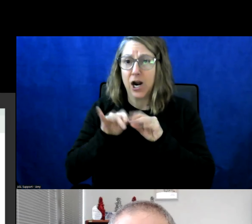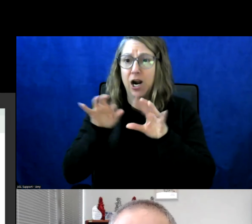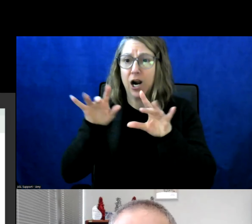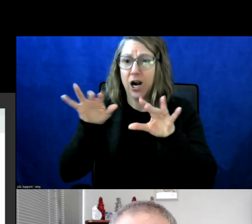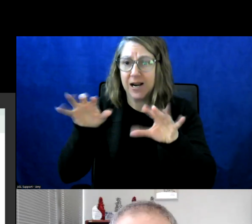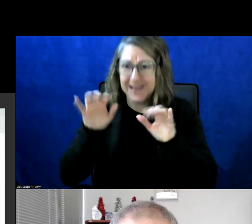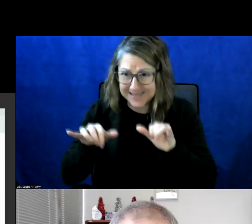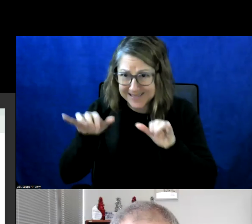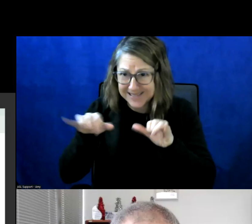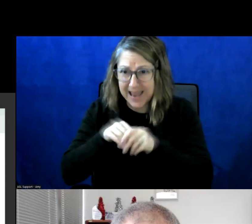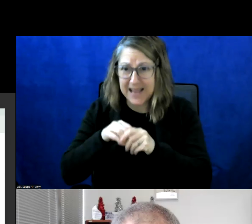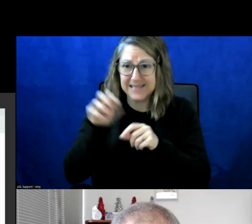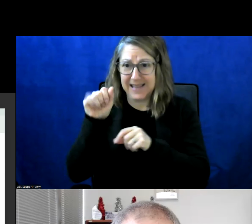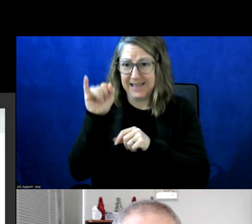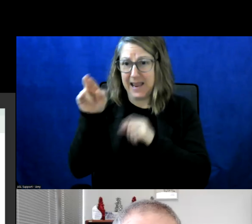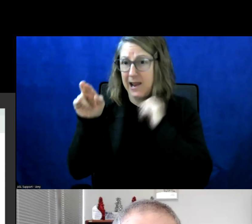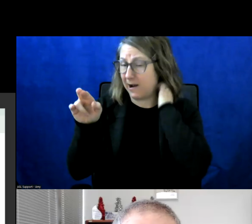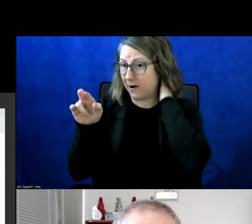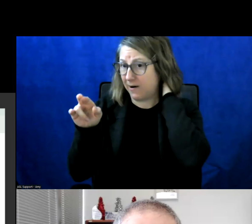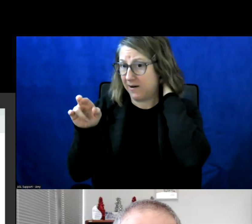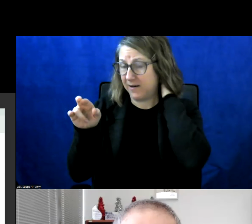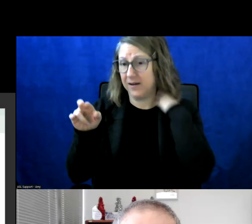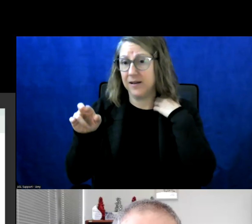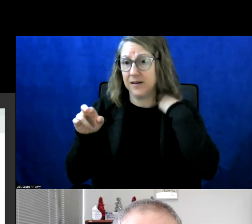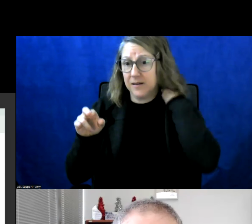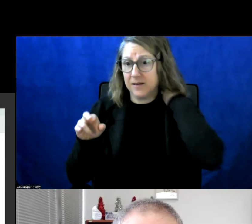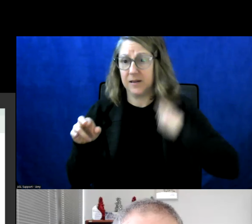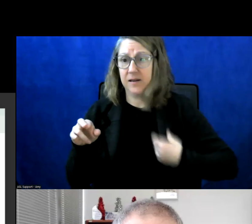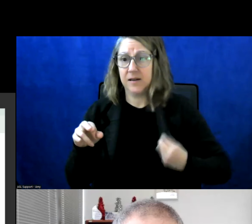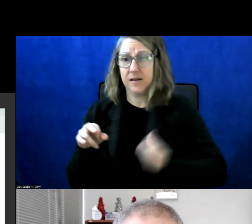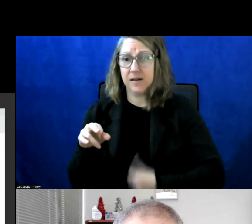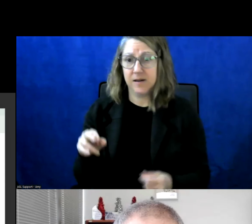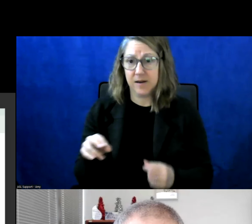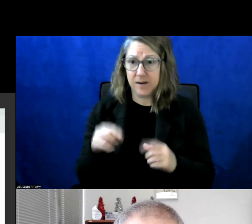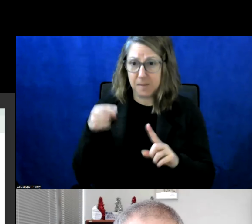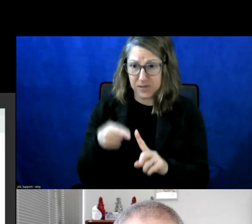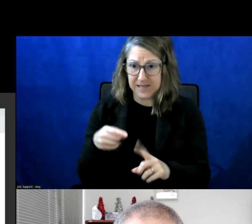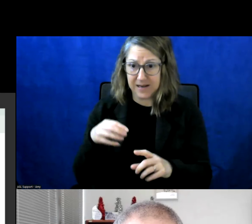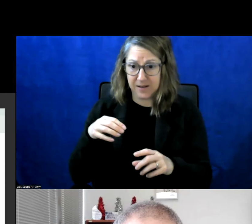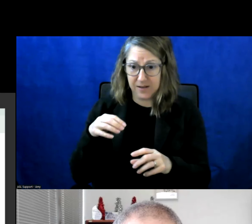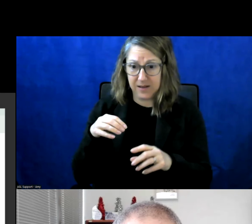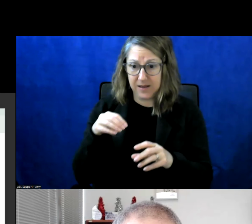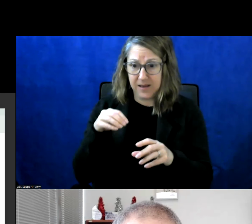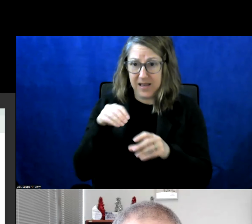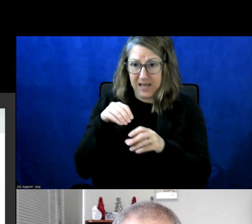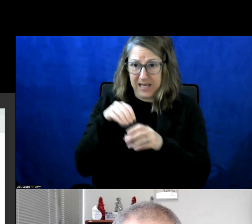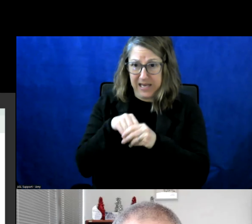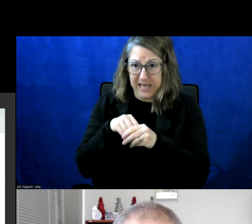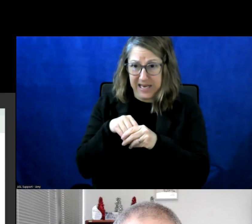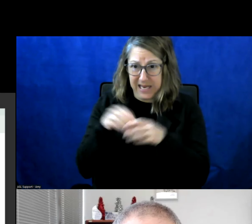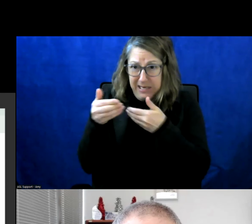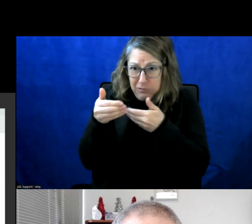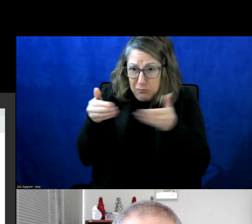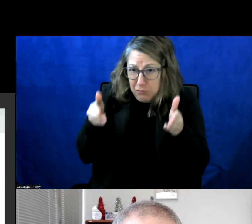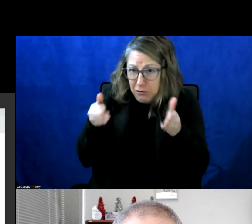it concentrates in the air, especially if you're in settings that do not have good